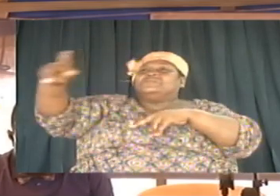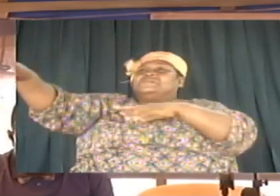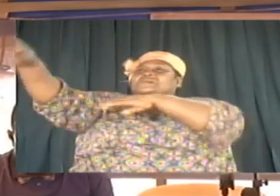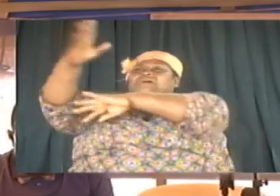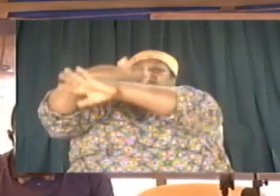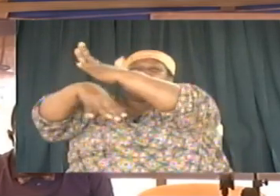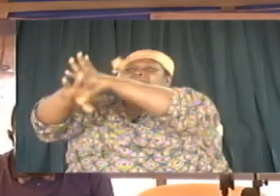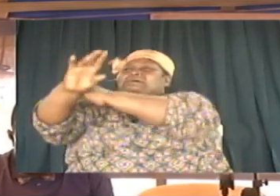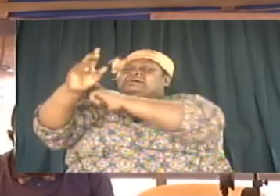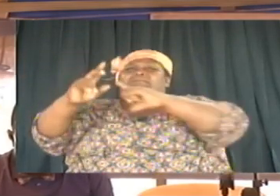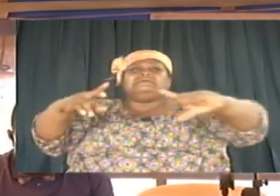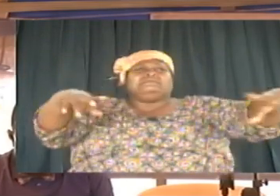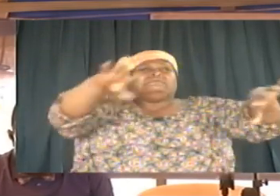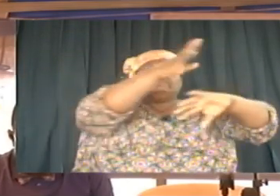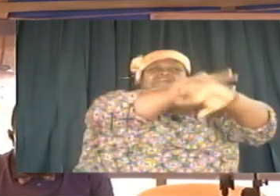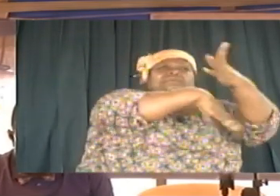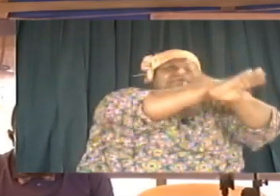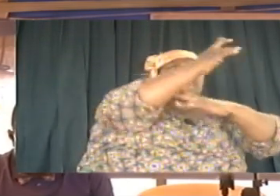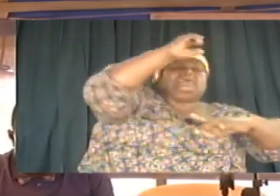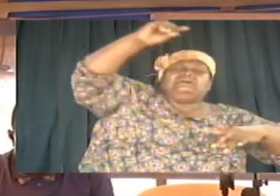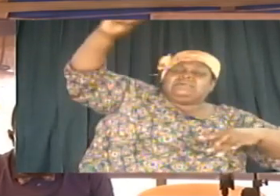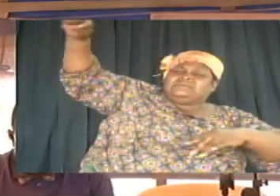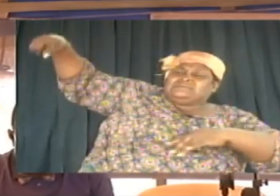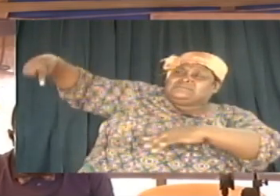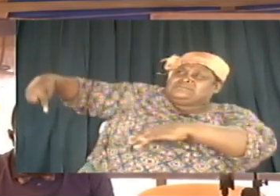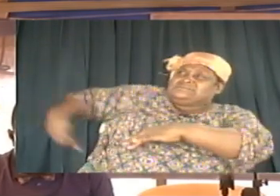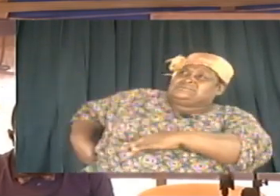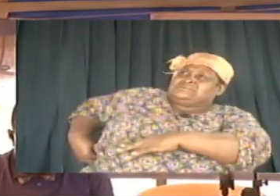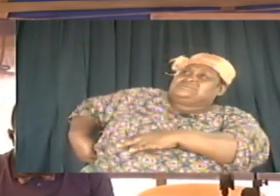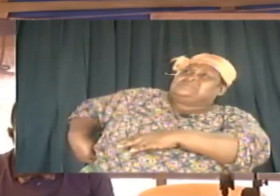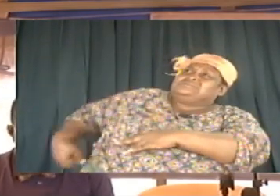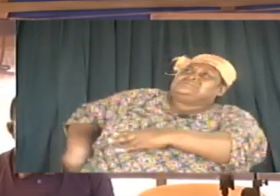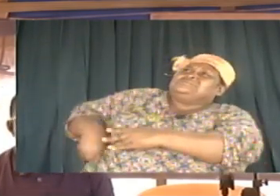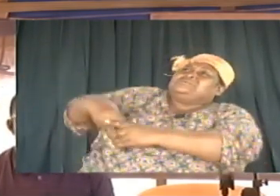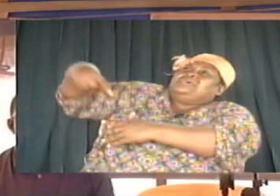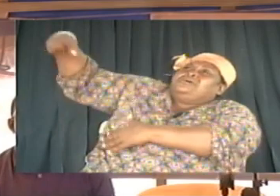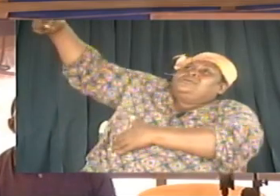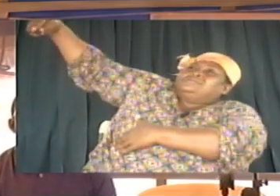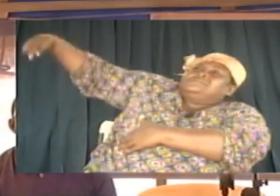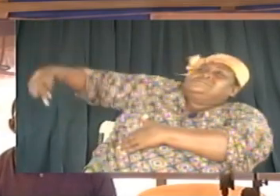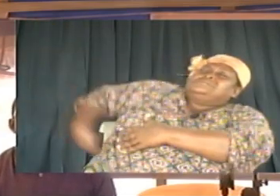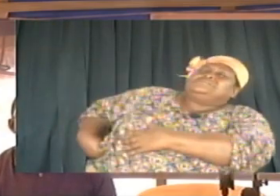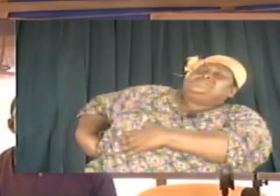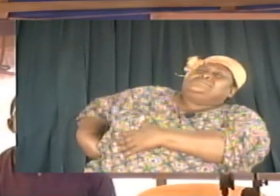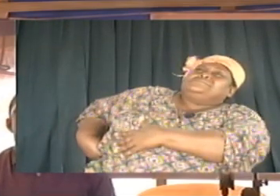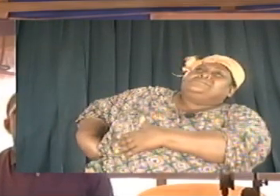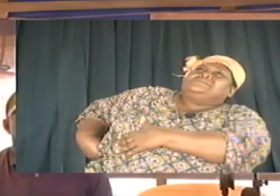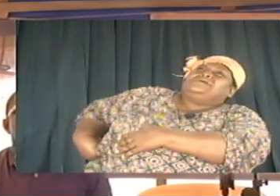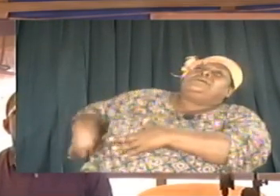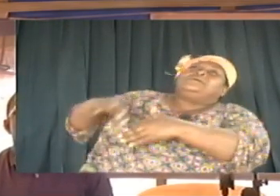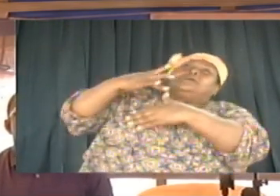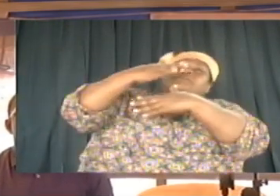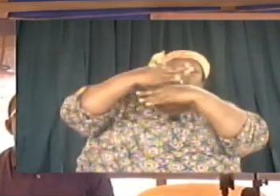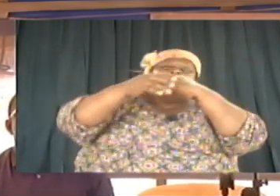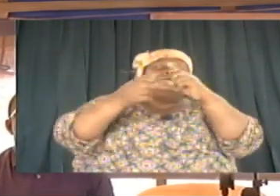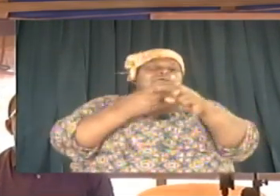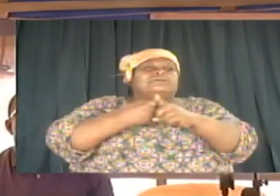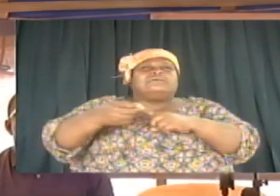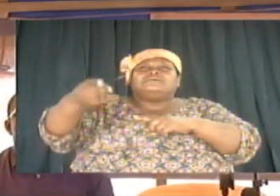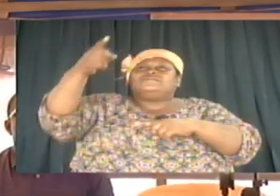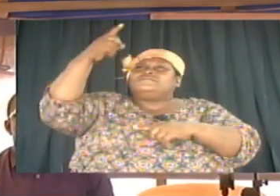oozing from his side. That stuck a spear in it. Blood oozing from his feet. And then the